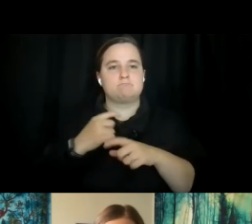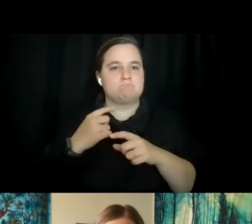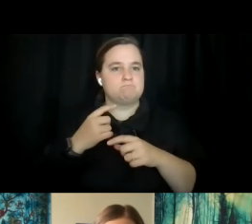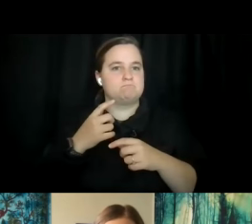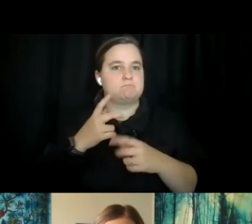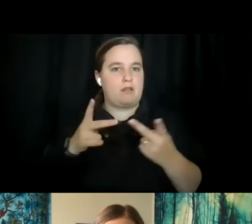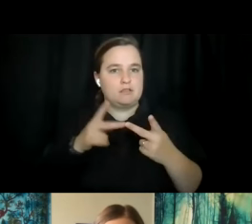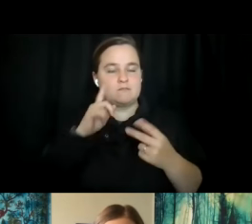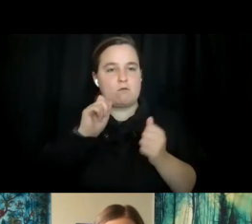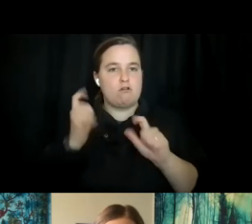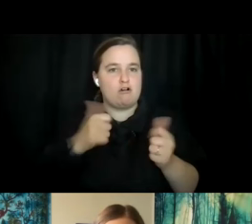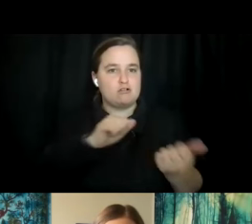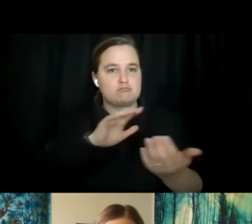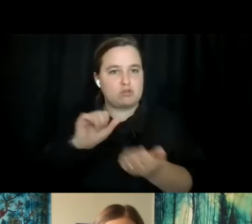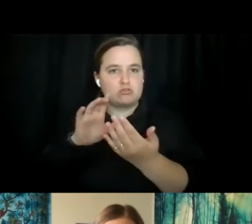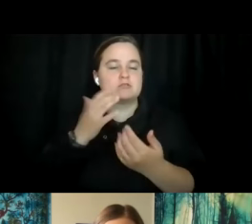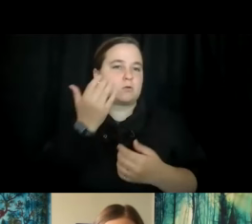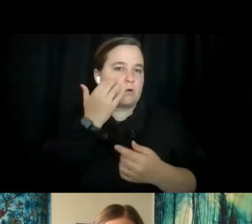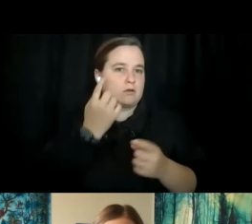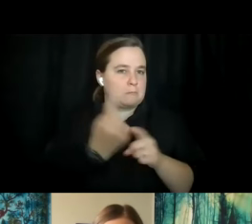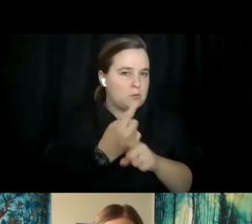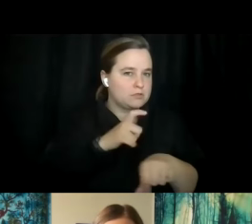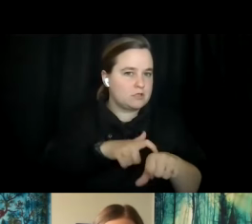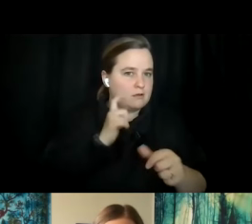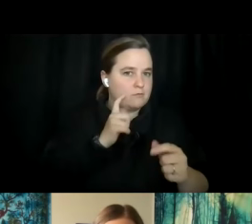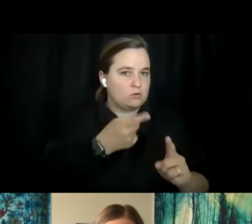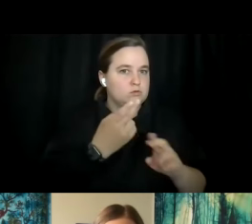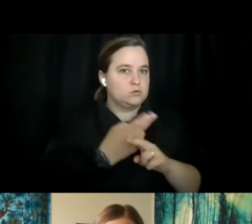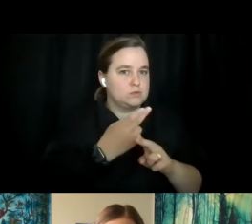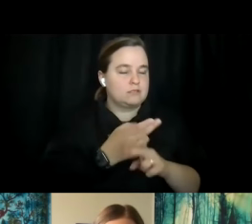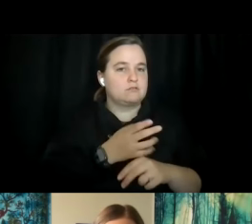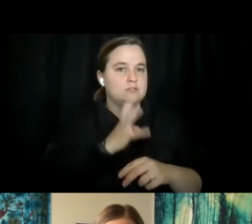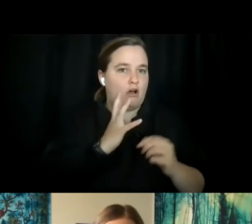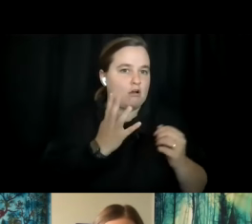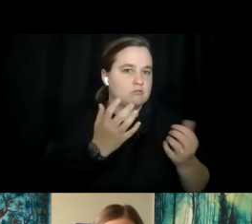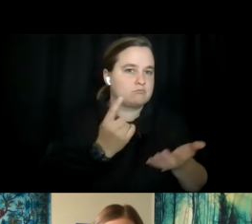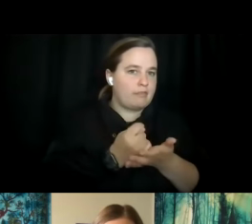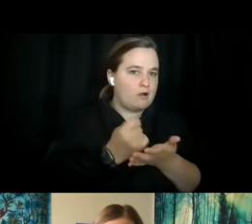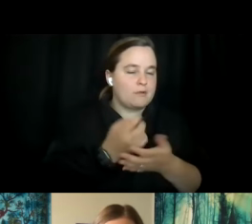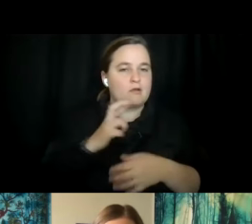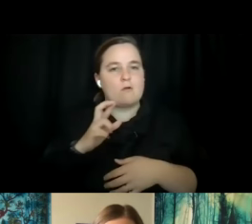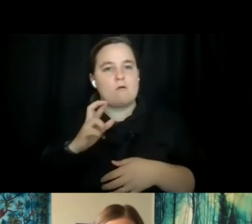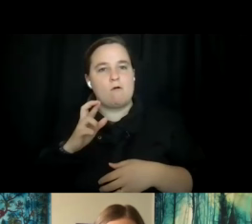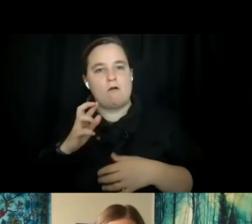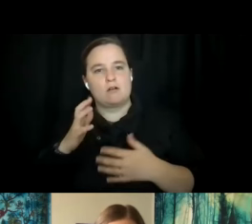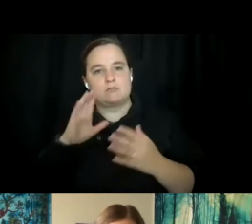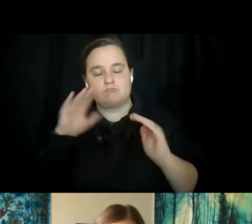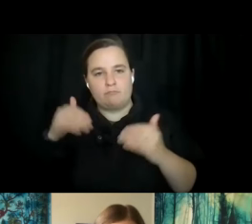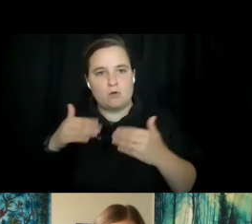helpful depending on time, person, place. Today we're going to start with the bottom-up approach because I